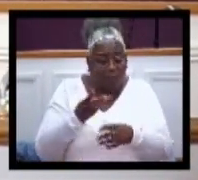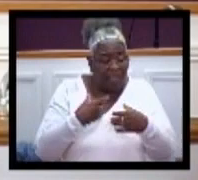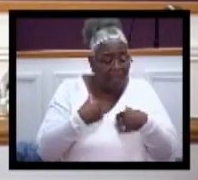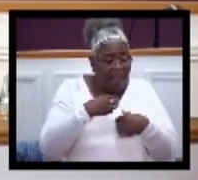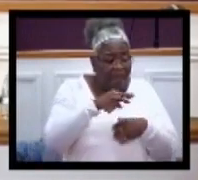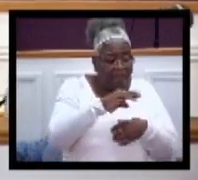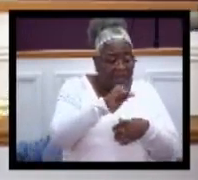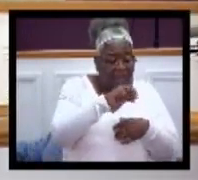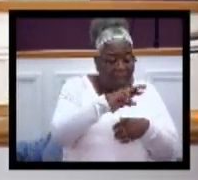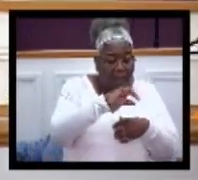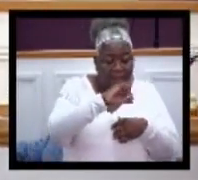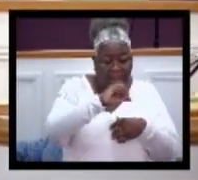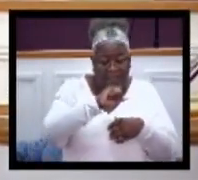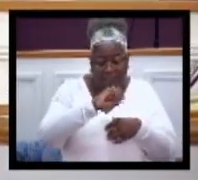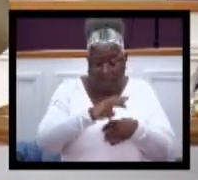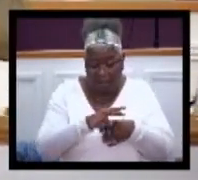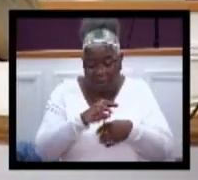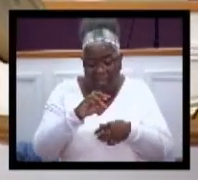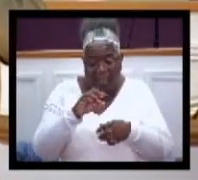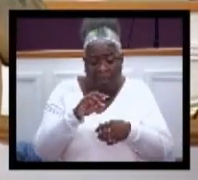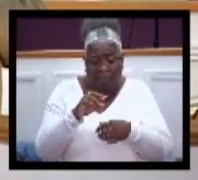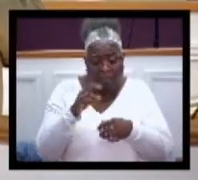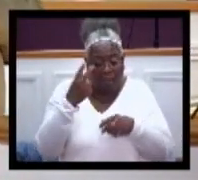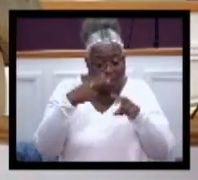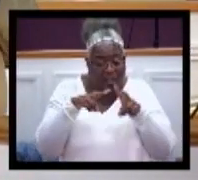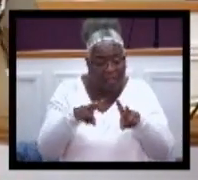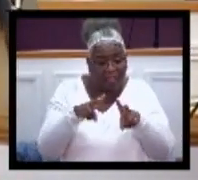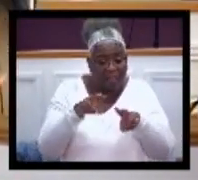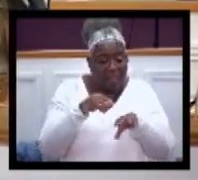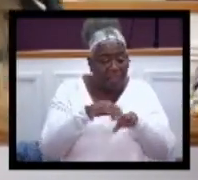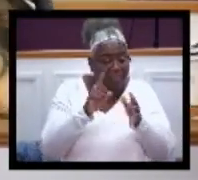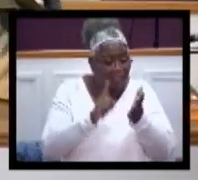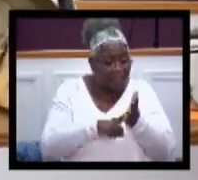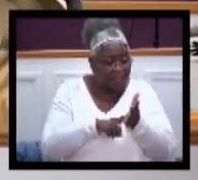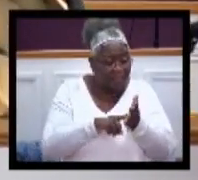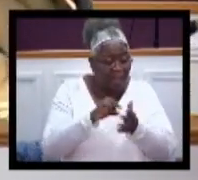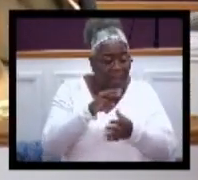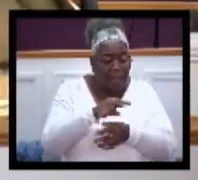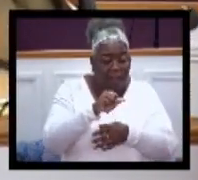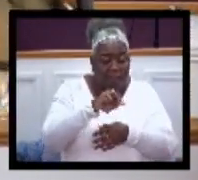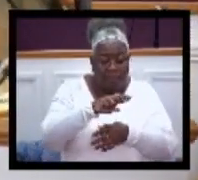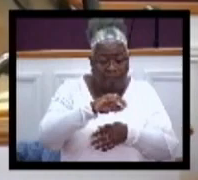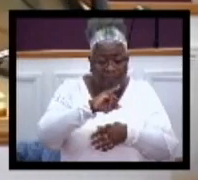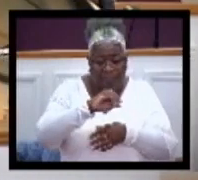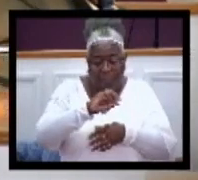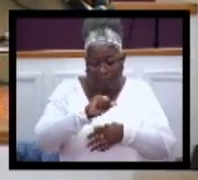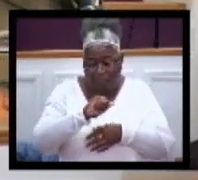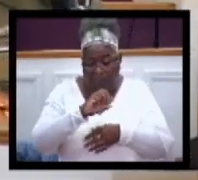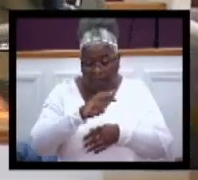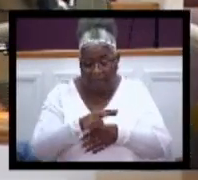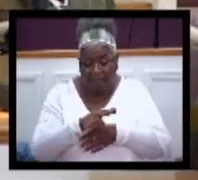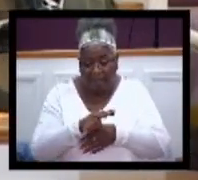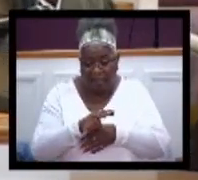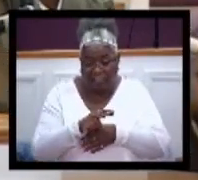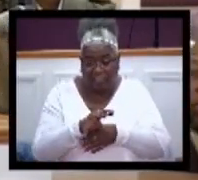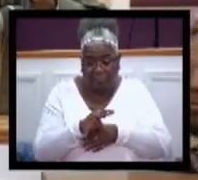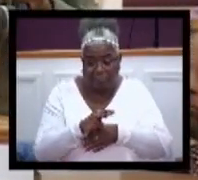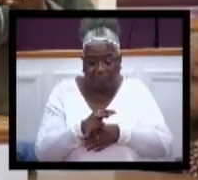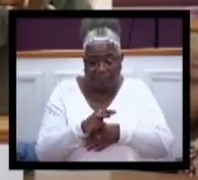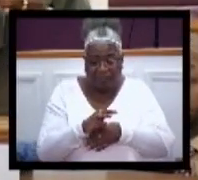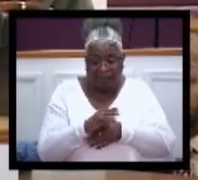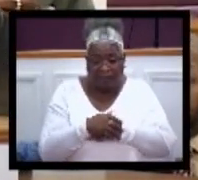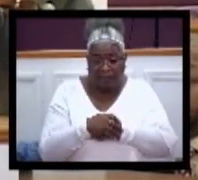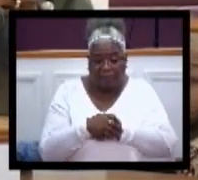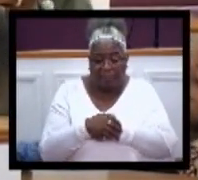Marion on the banks looking at all of this, and Marion walks up on Pharaoh's